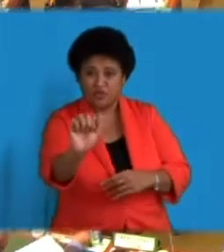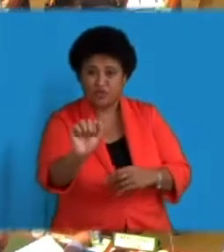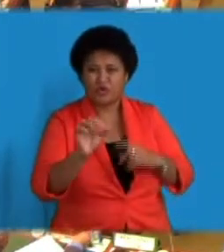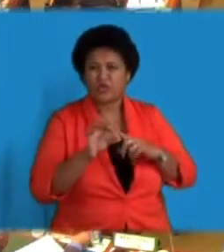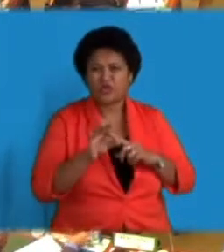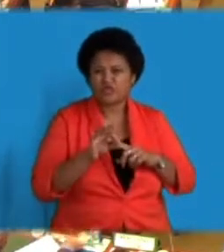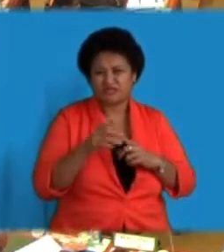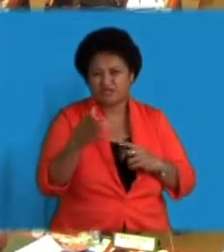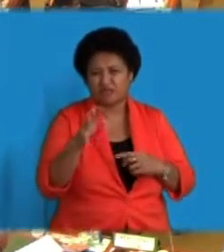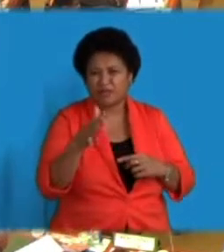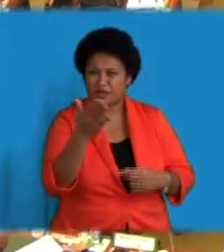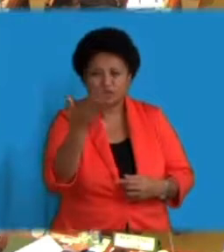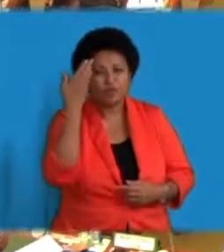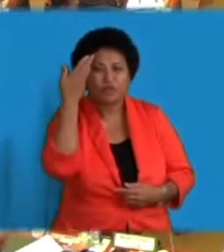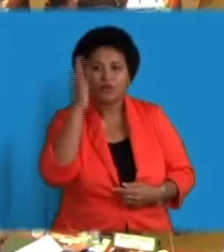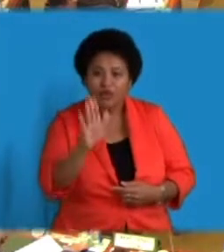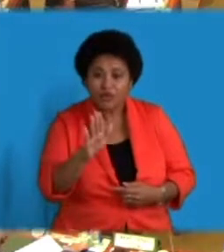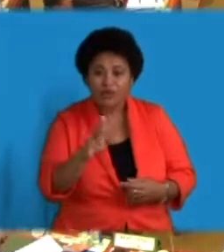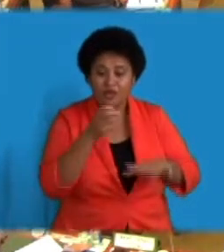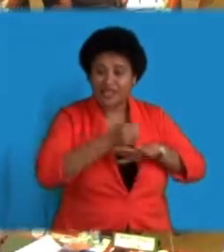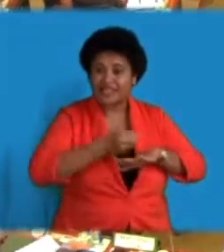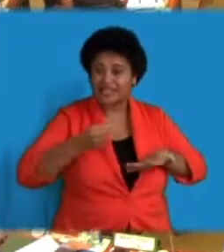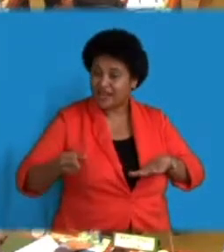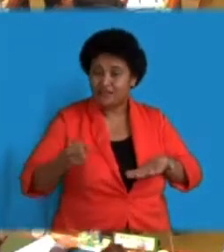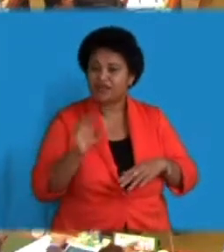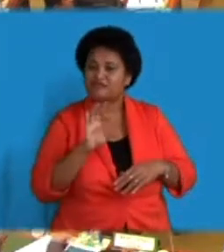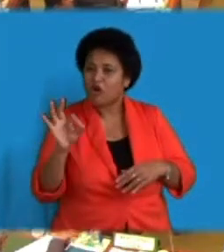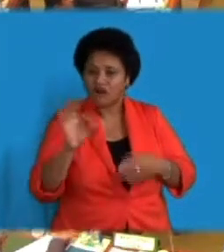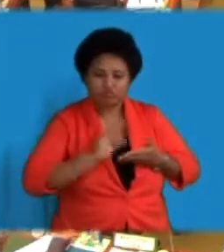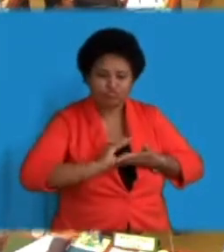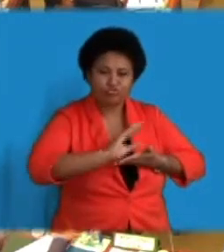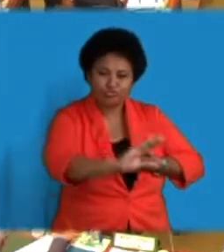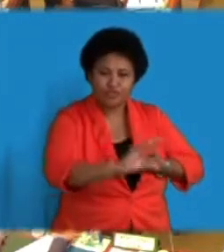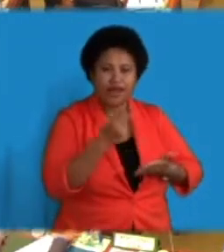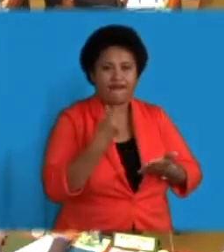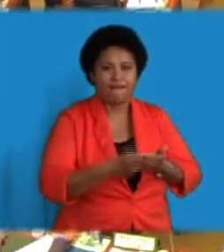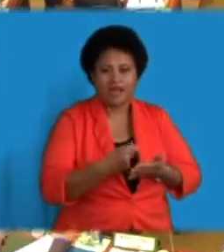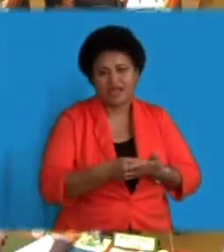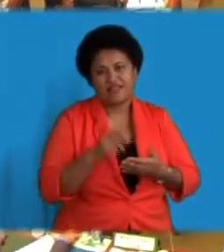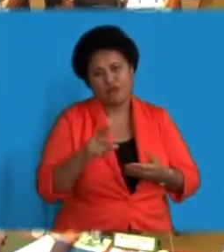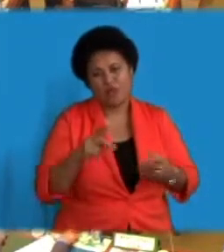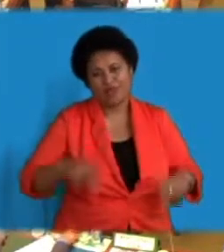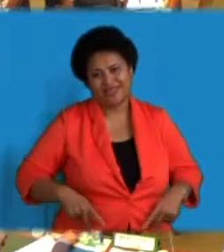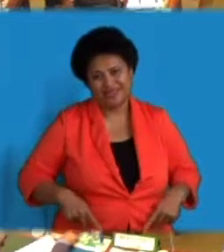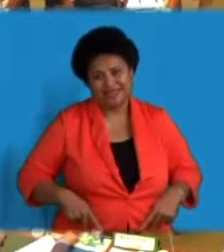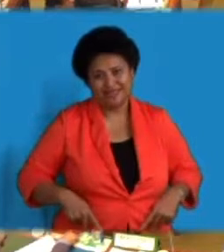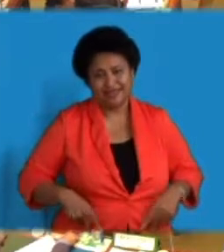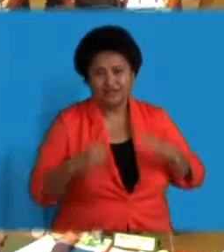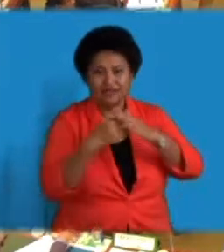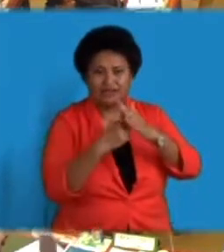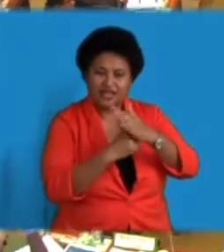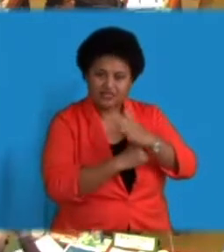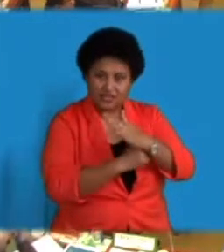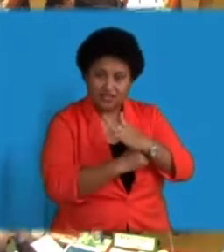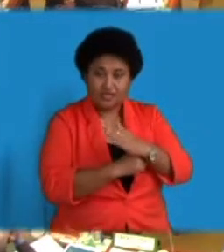not fully aware of the facts and that the government does not allocate any funds for the kidney dialysis carried out by the Kidney Foundation. The